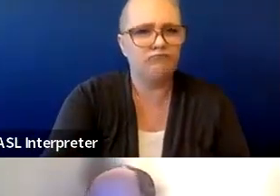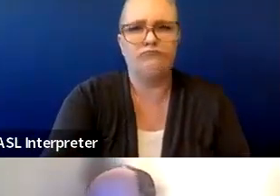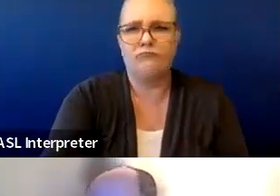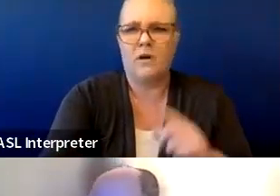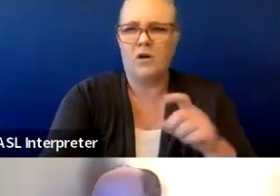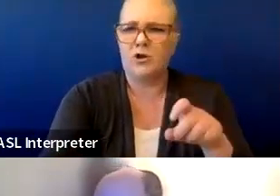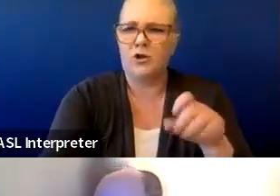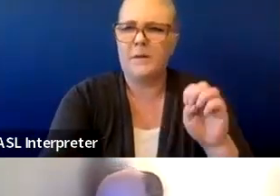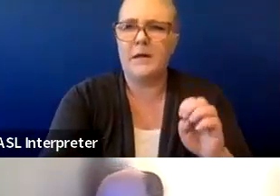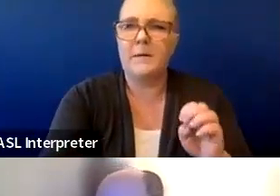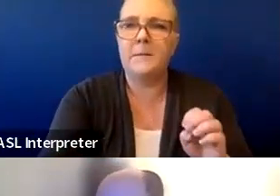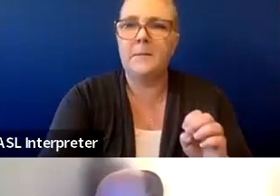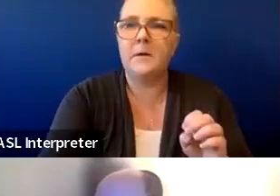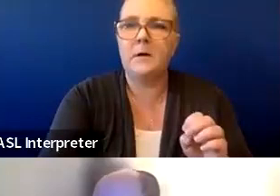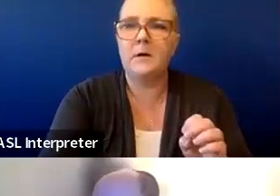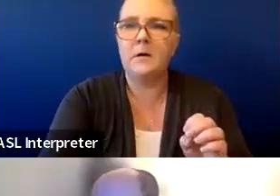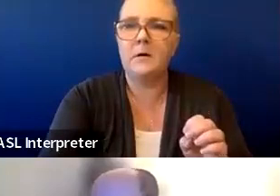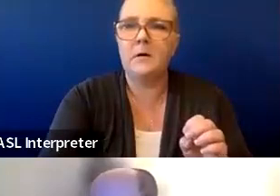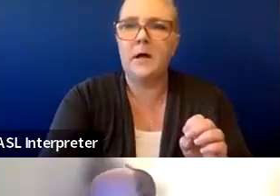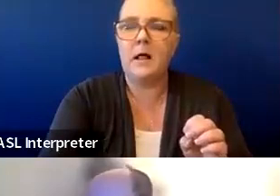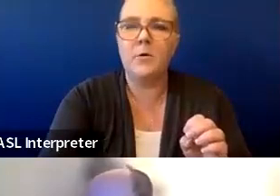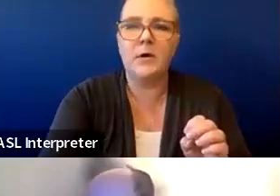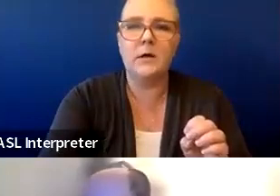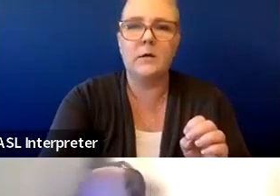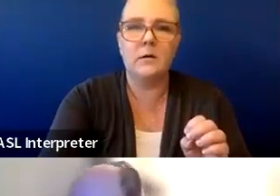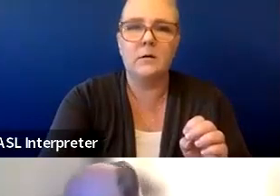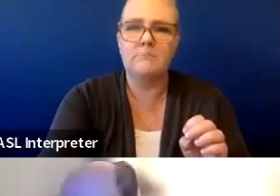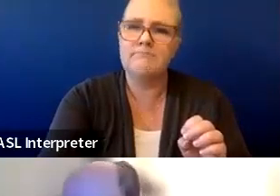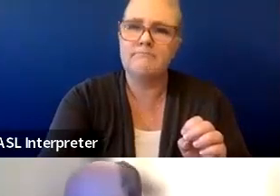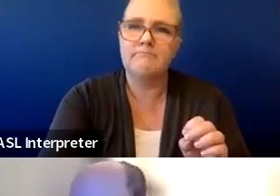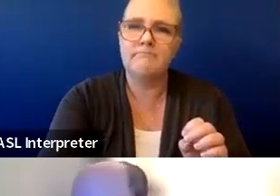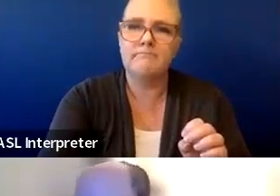services managers here at Alta California Regional Center.